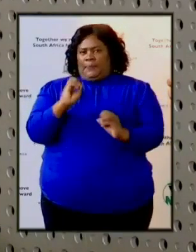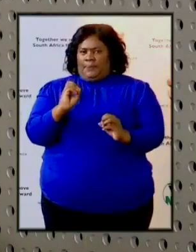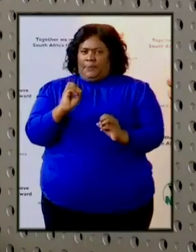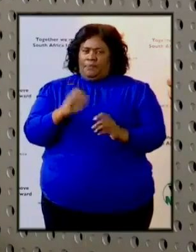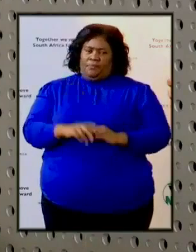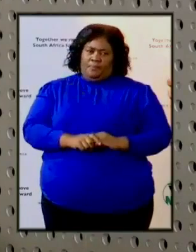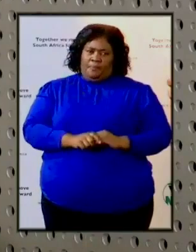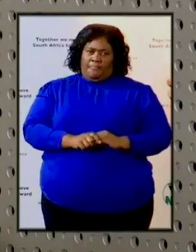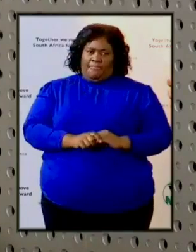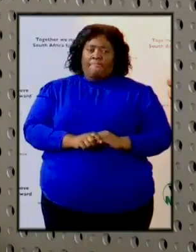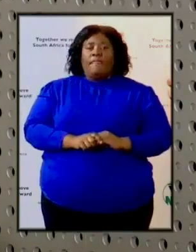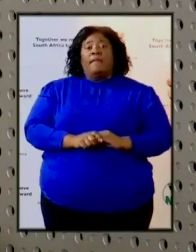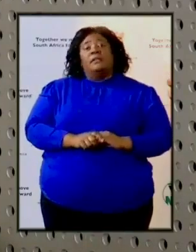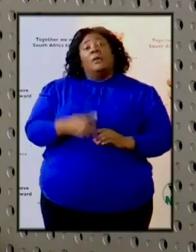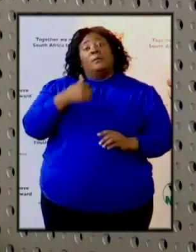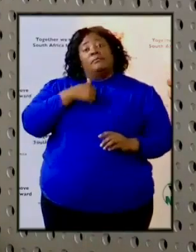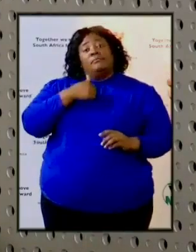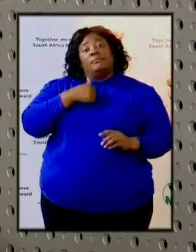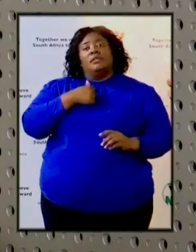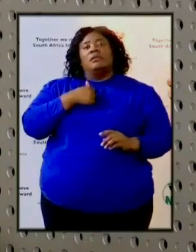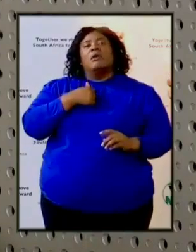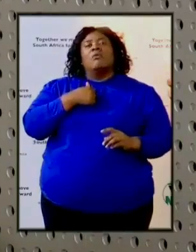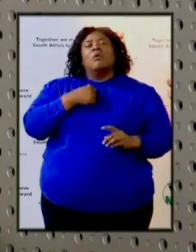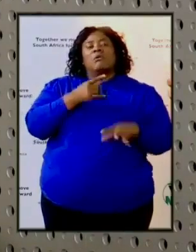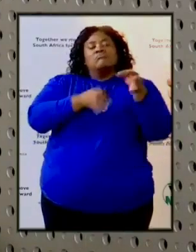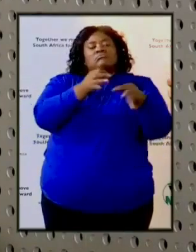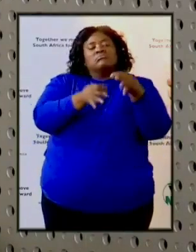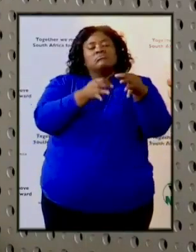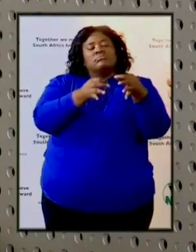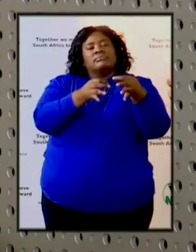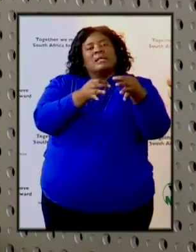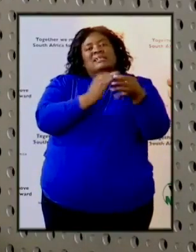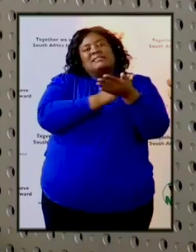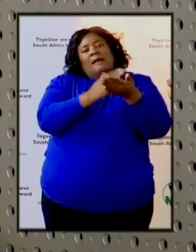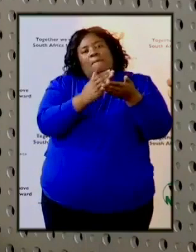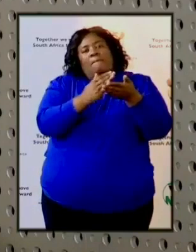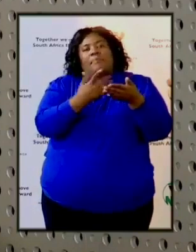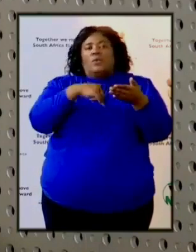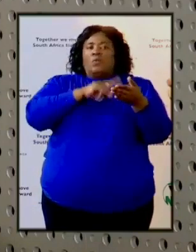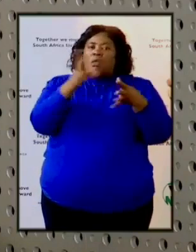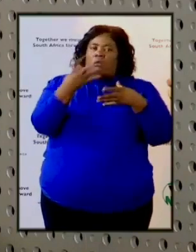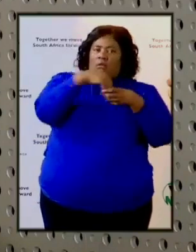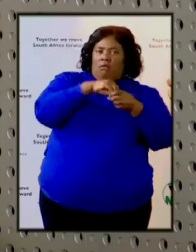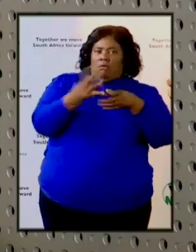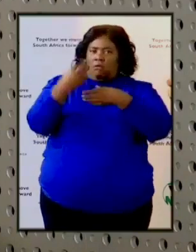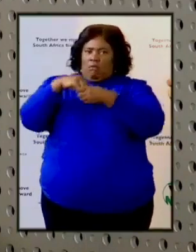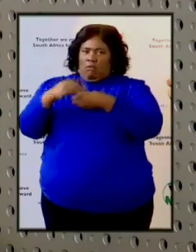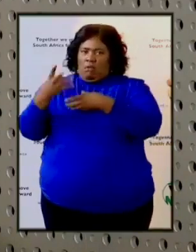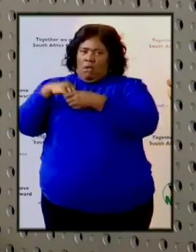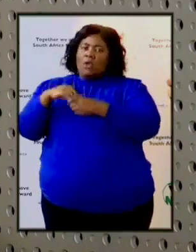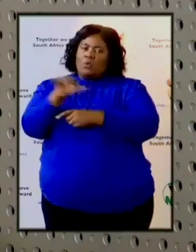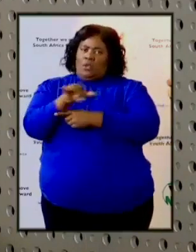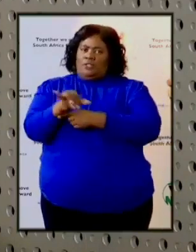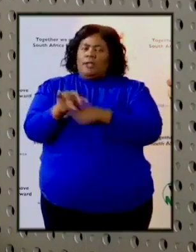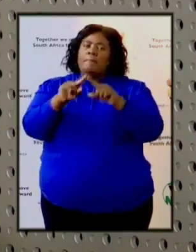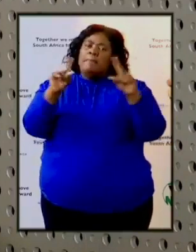virus. So I will mention some of those that we were able to take on board. But let me just say